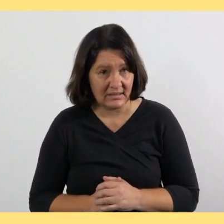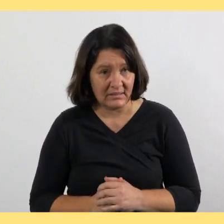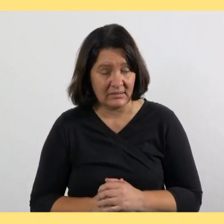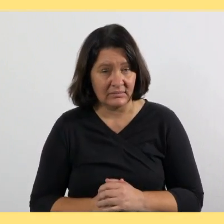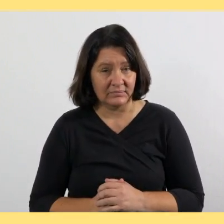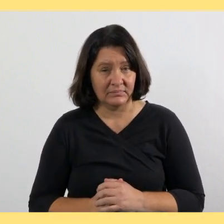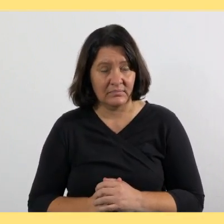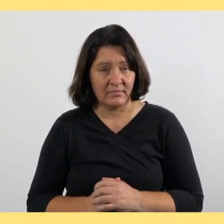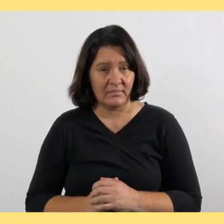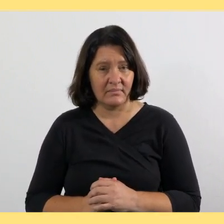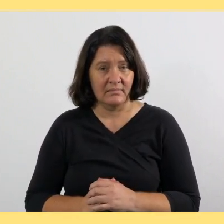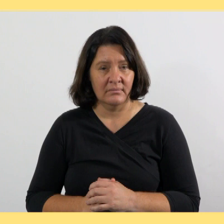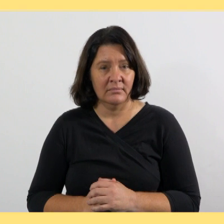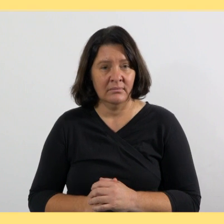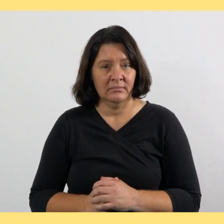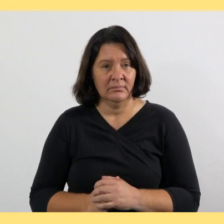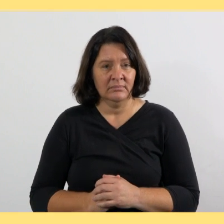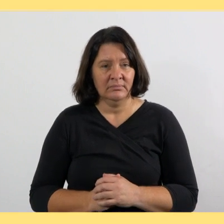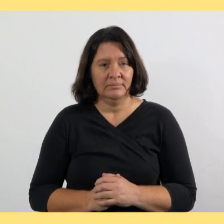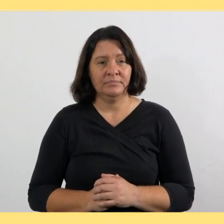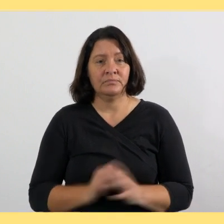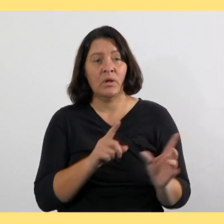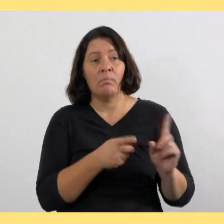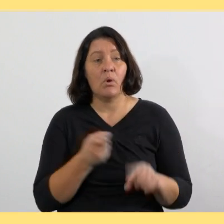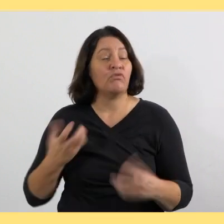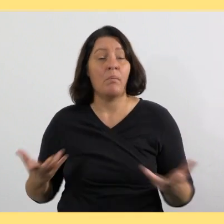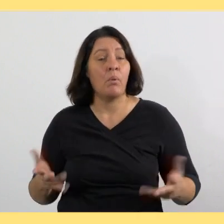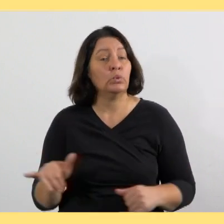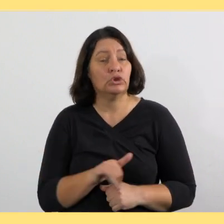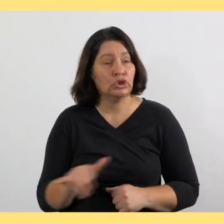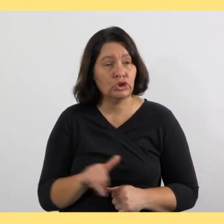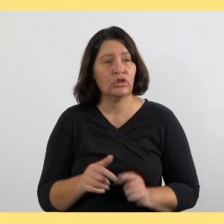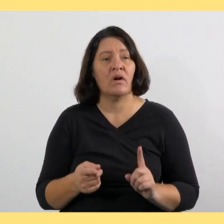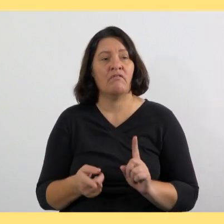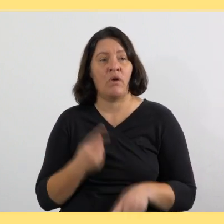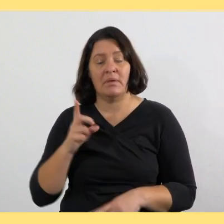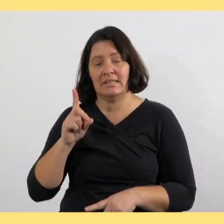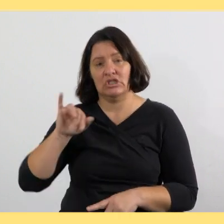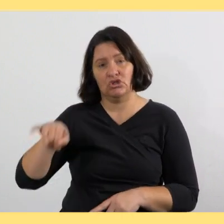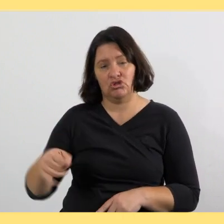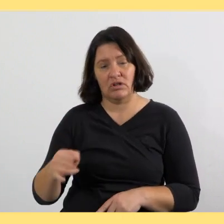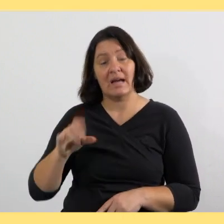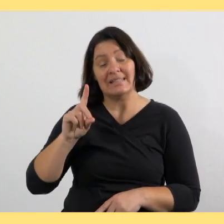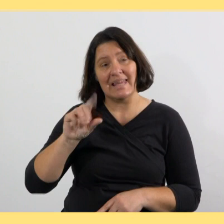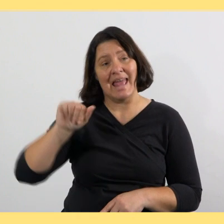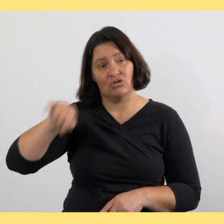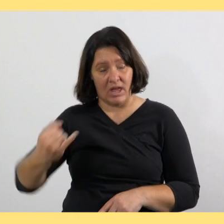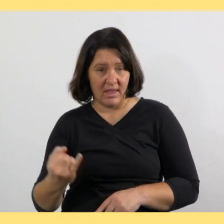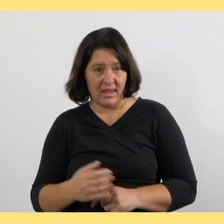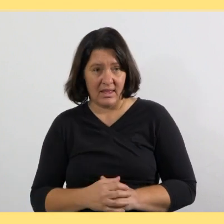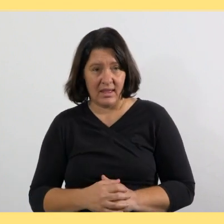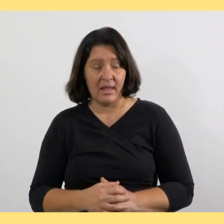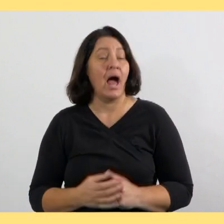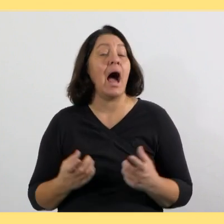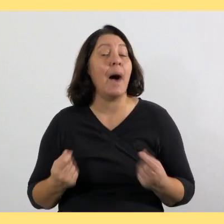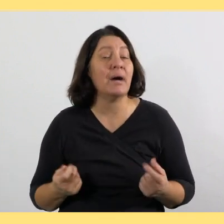allowances. Total allowances. I'm posting this from which journal? From the